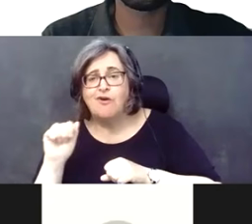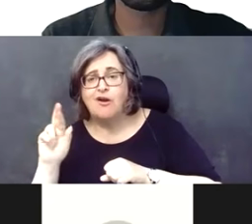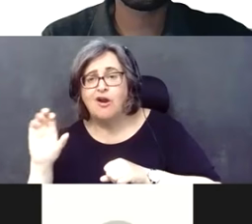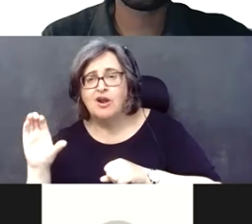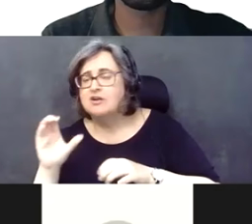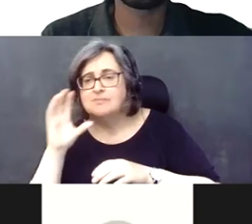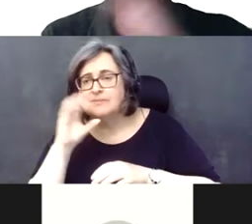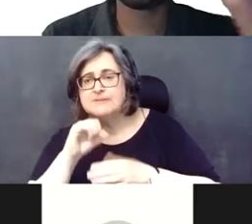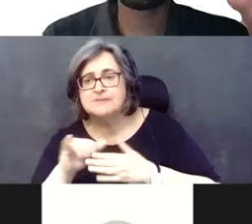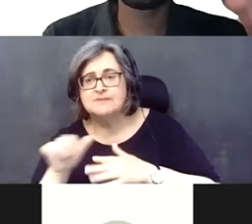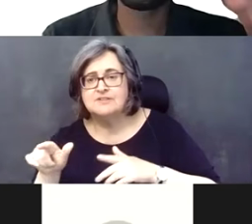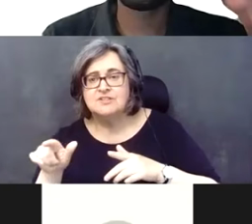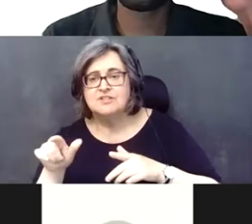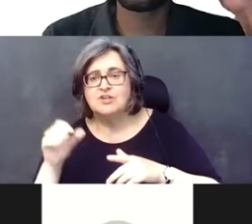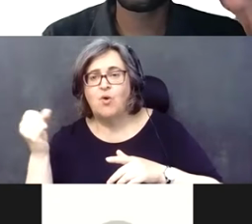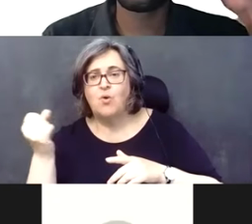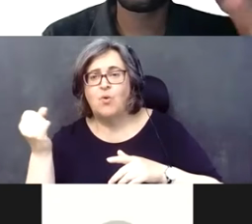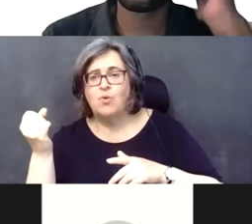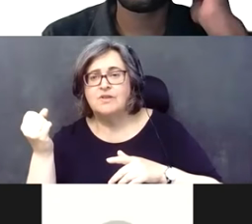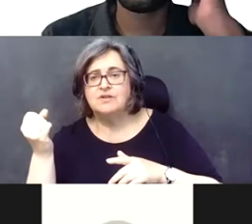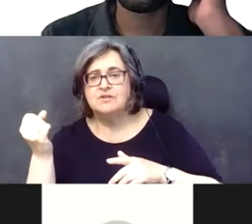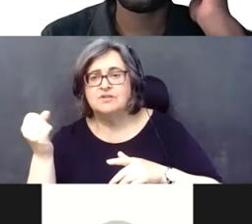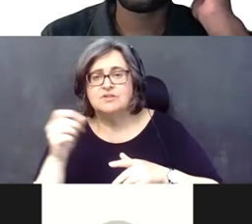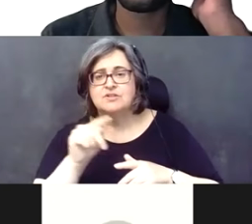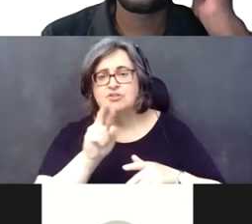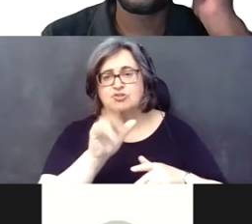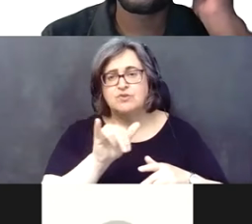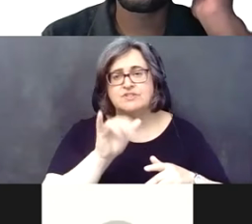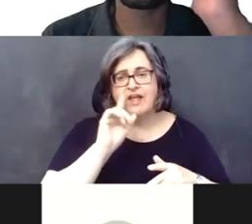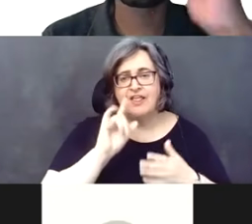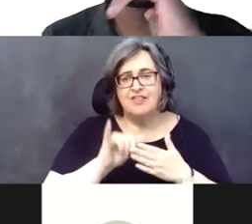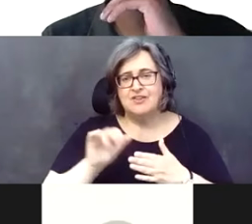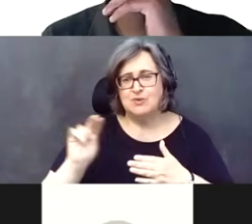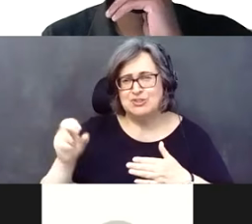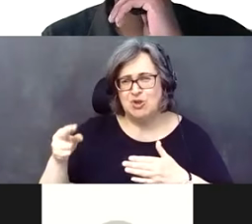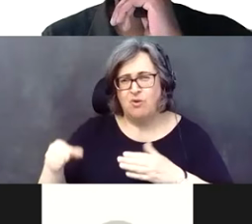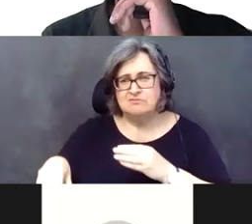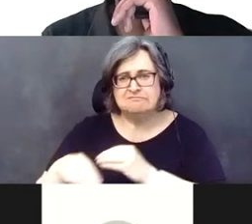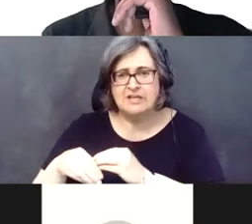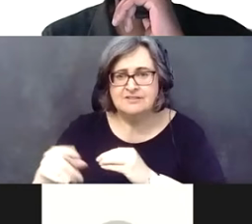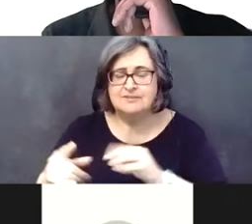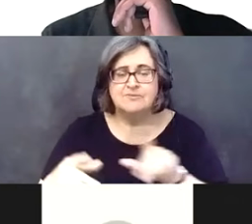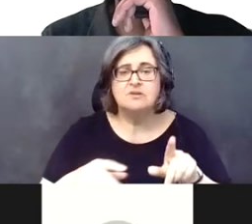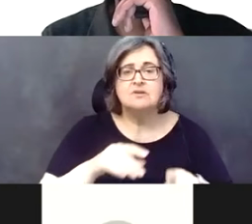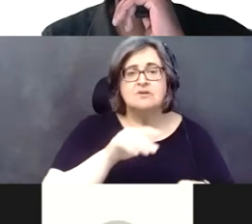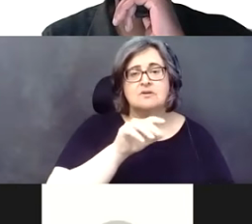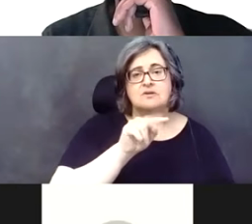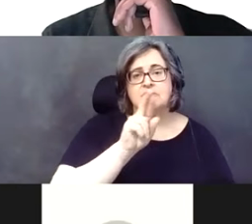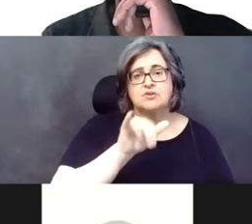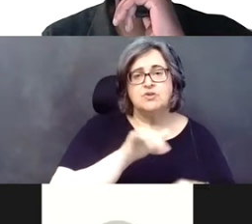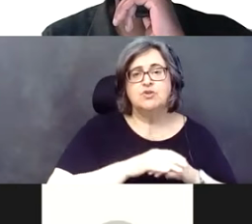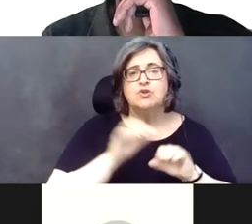Oh, sorry, hold on one second. Go ahead, Tracy, and then I think that was Noah. We'll come back to you. You